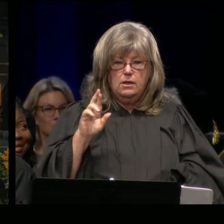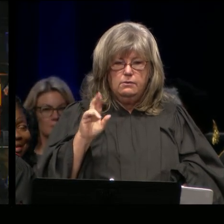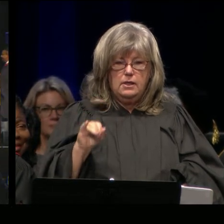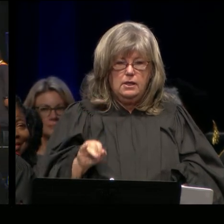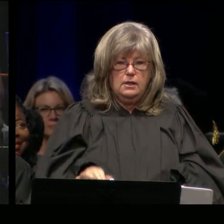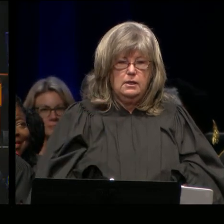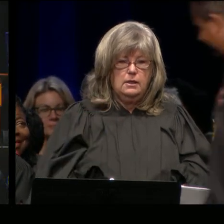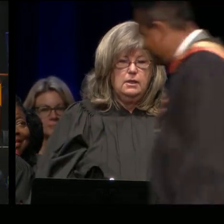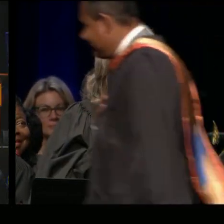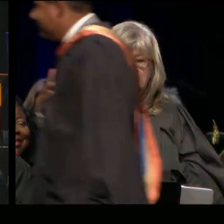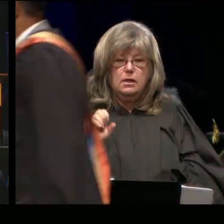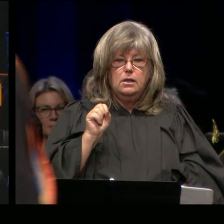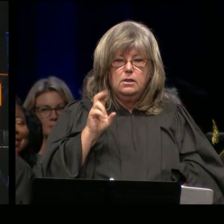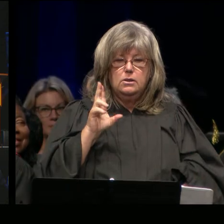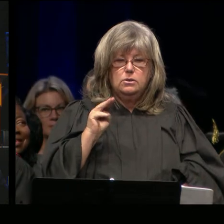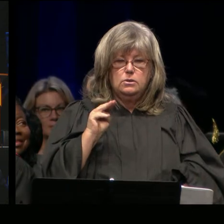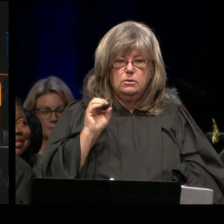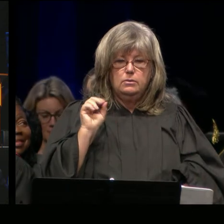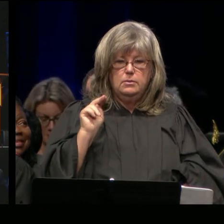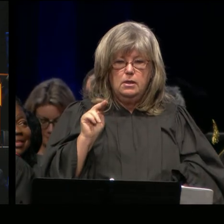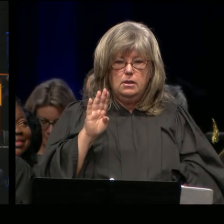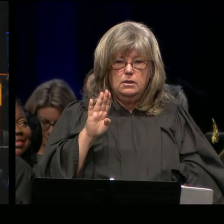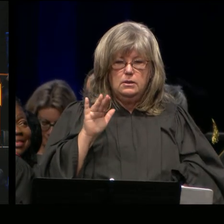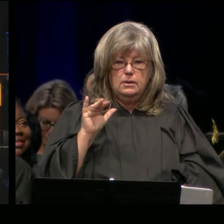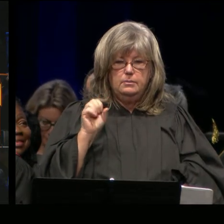Suman Biswas.